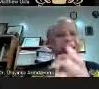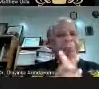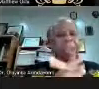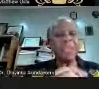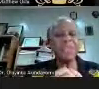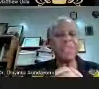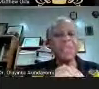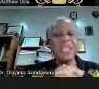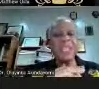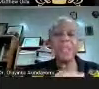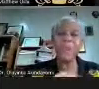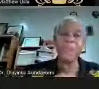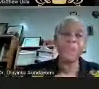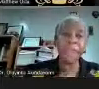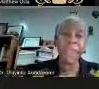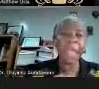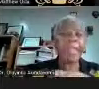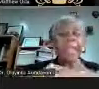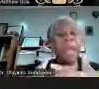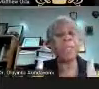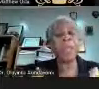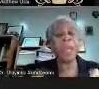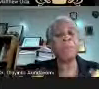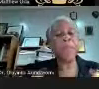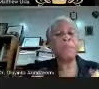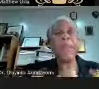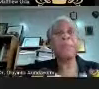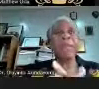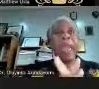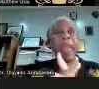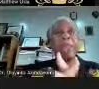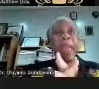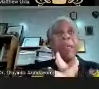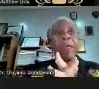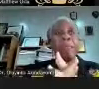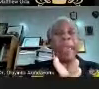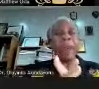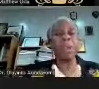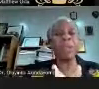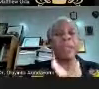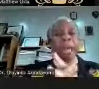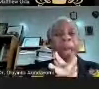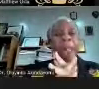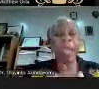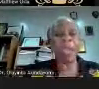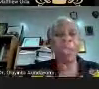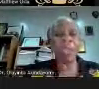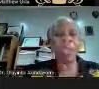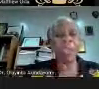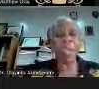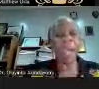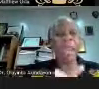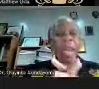friendly. There are many schools that are not very friendly, and I can't blame them. Their main goal is